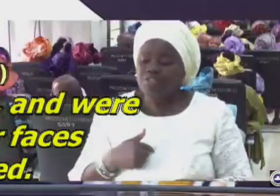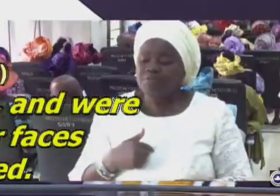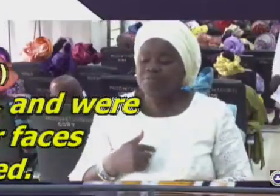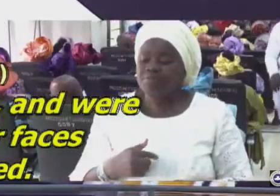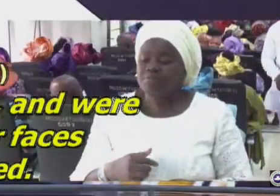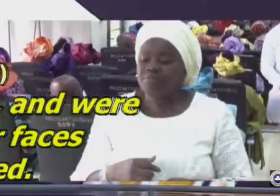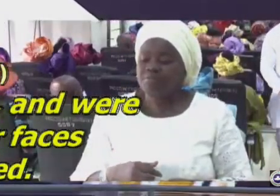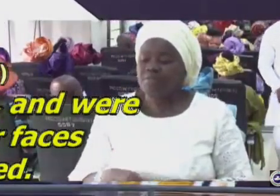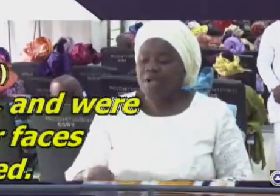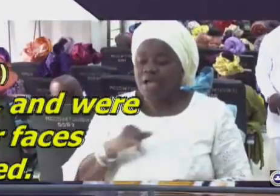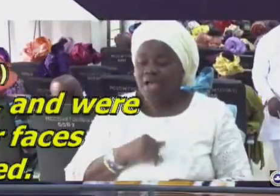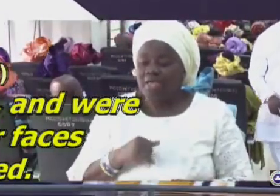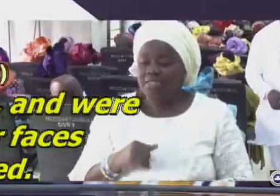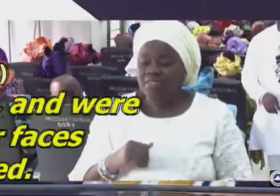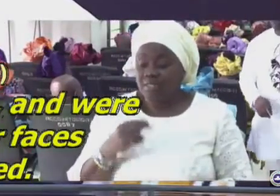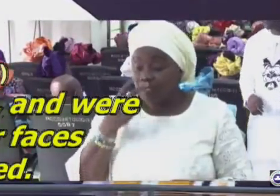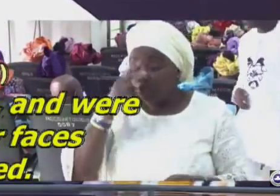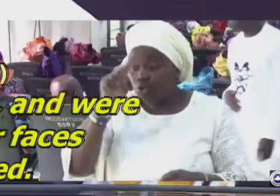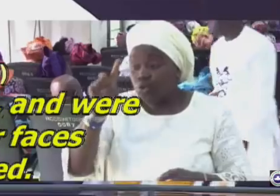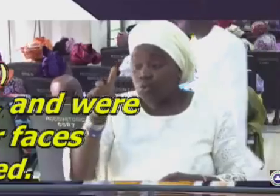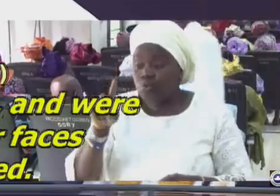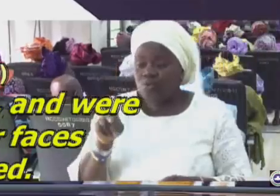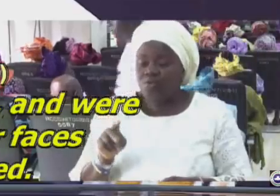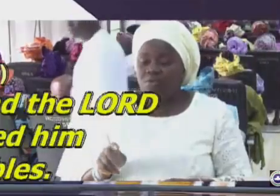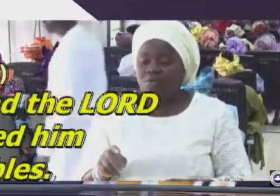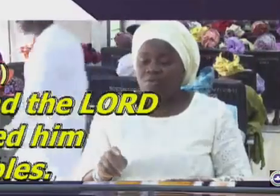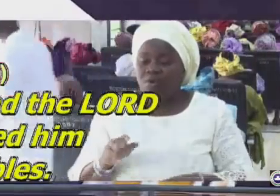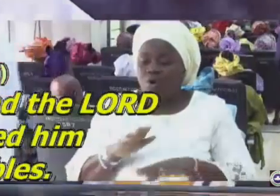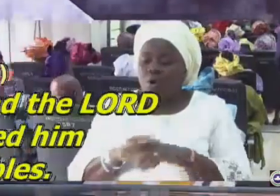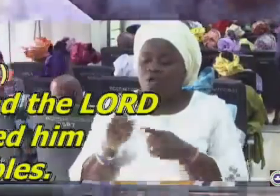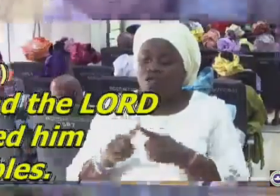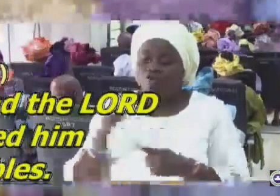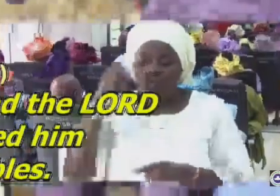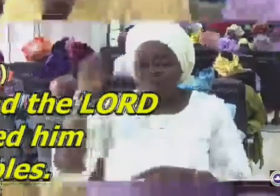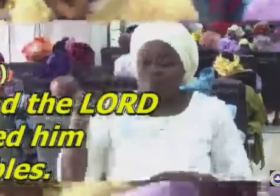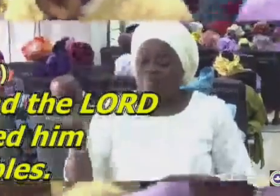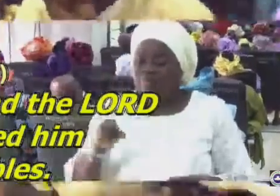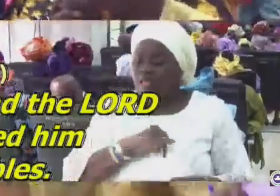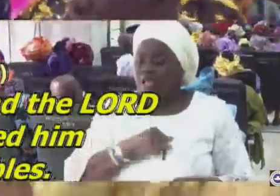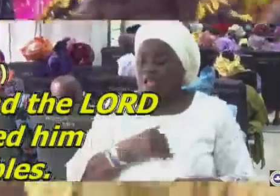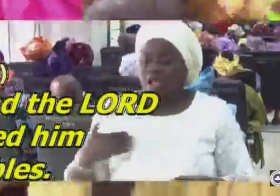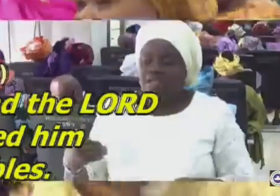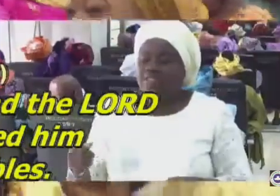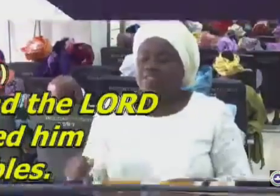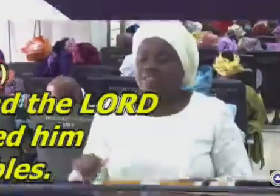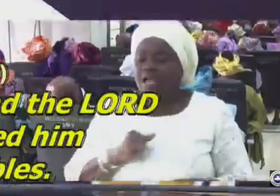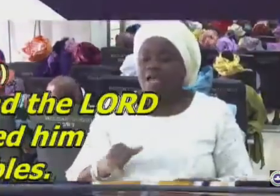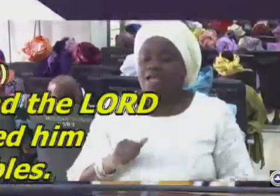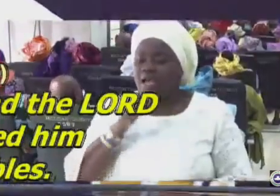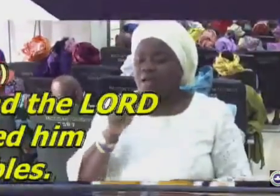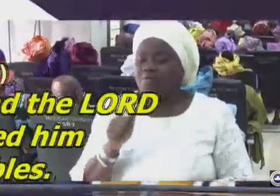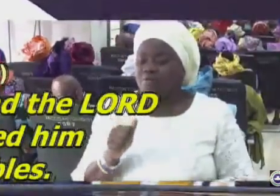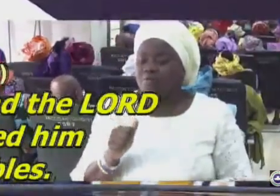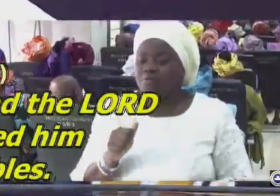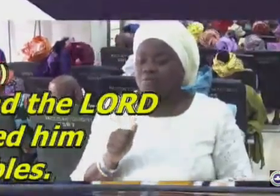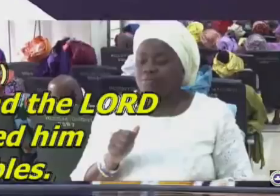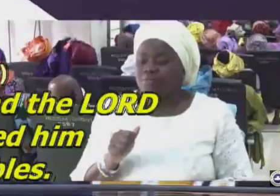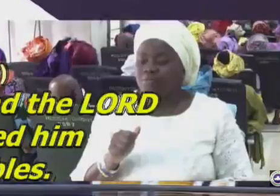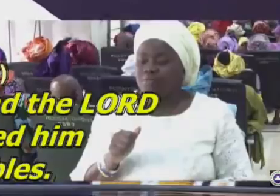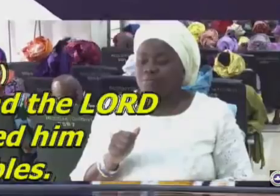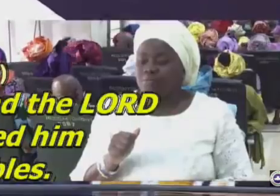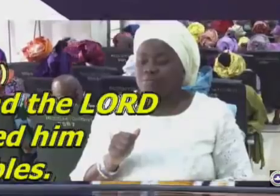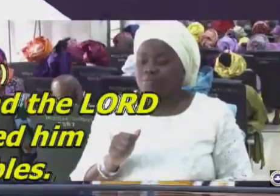ashamed. This poor man cried, and the Lord heard him, and saved